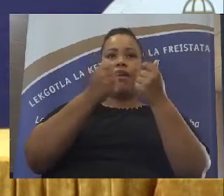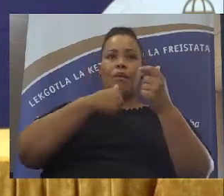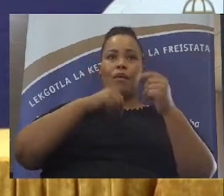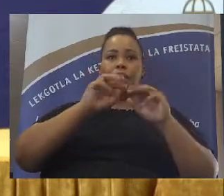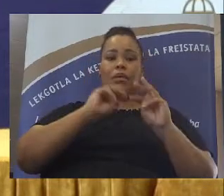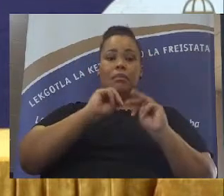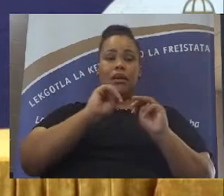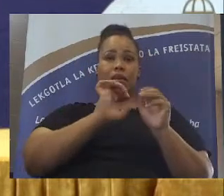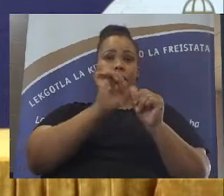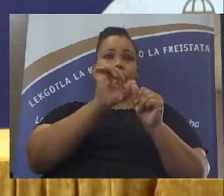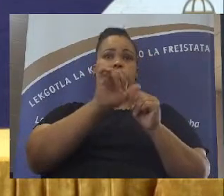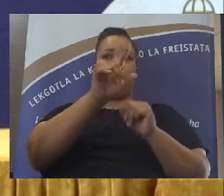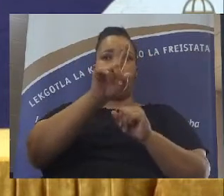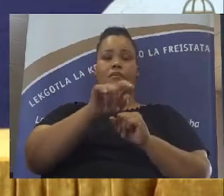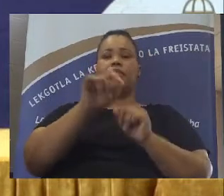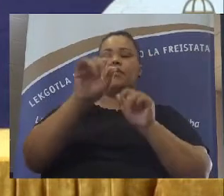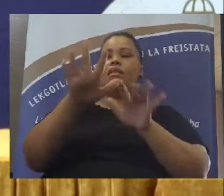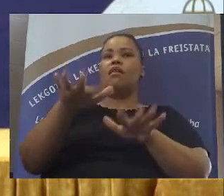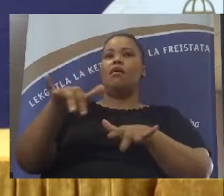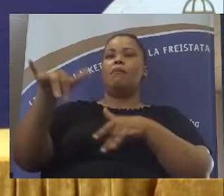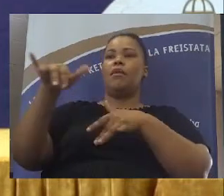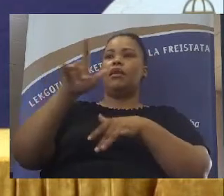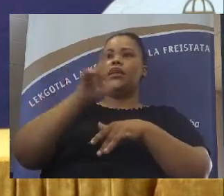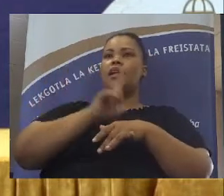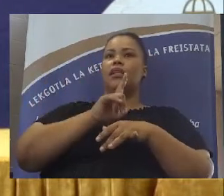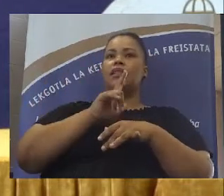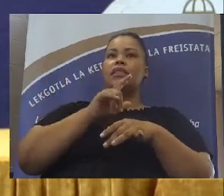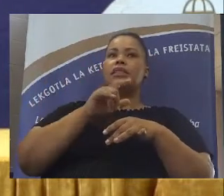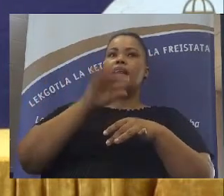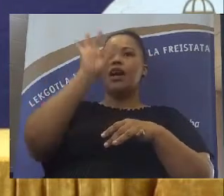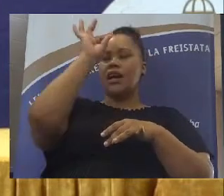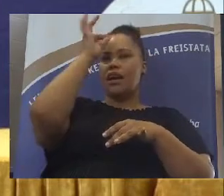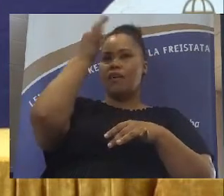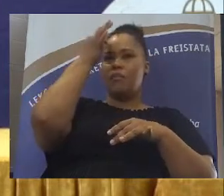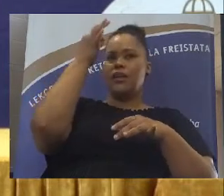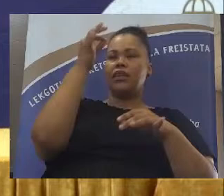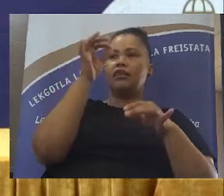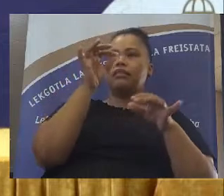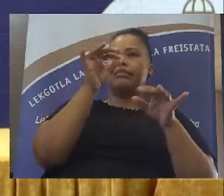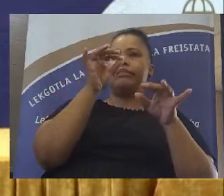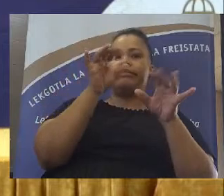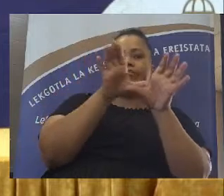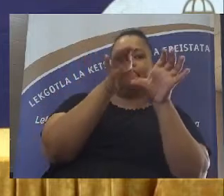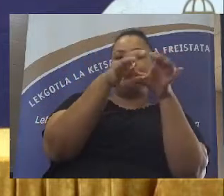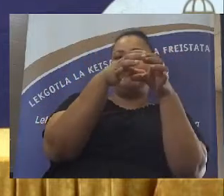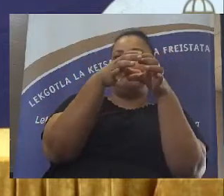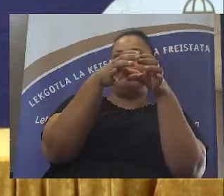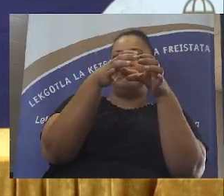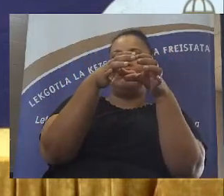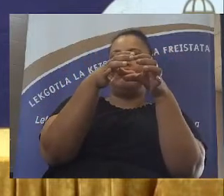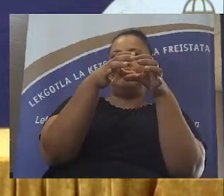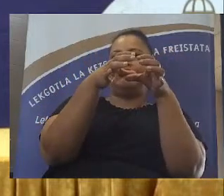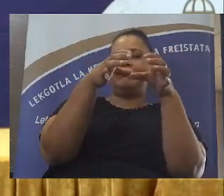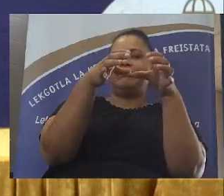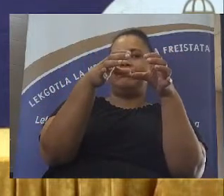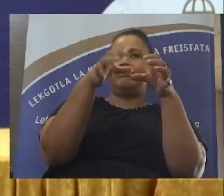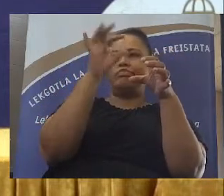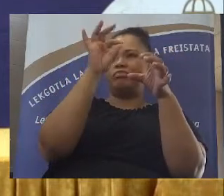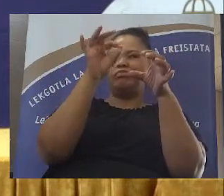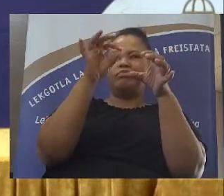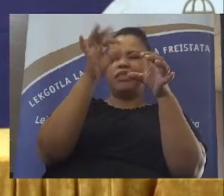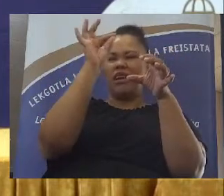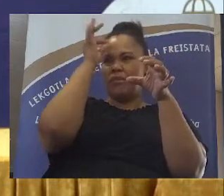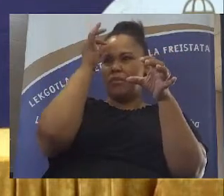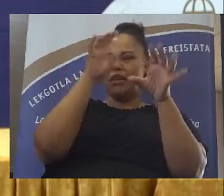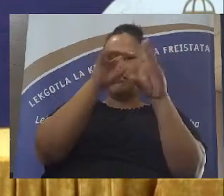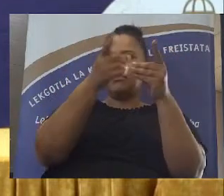call from Cabinet that we must reduce the number of state-owned entities. So we're going to take the 3 and we're going to incorporate them into